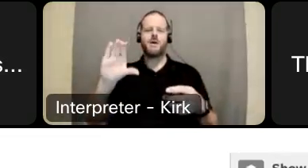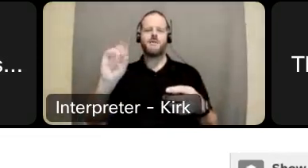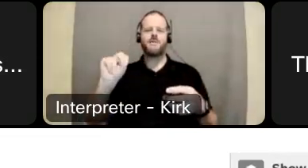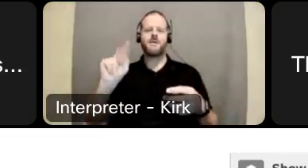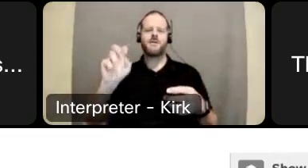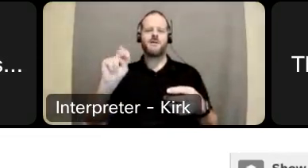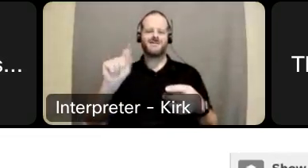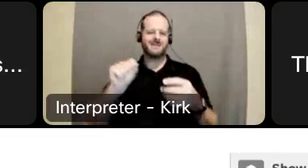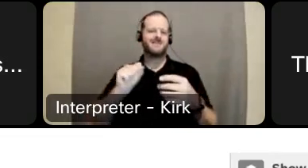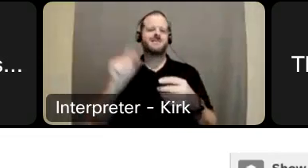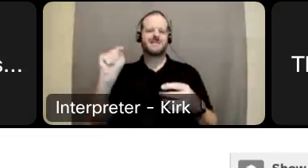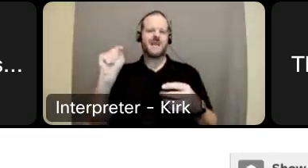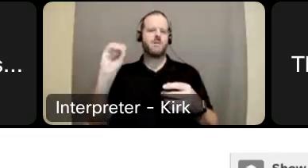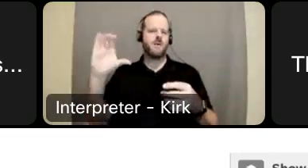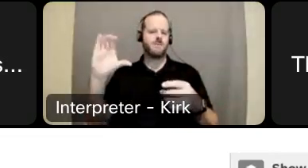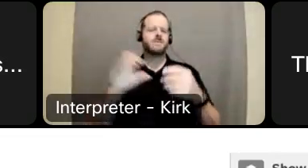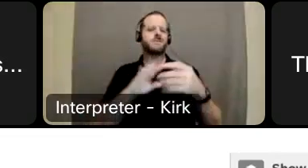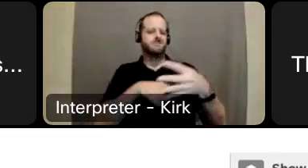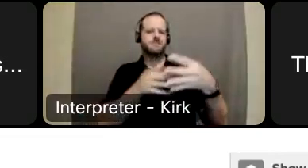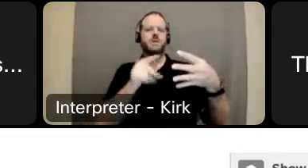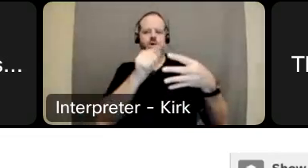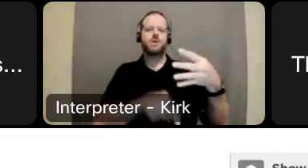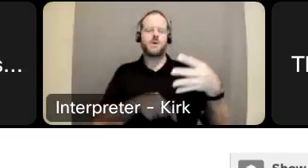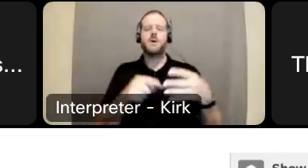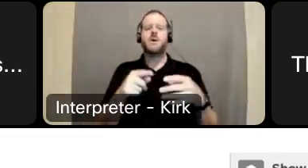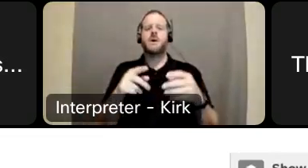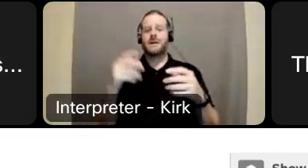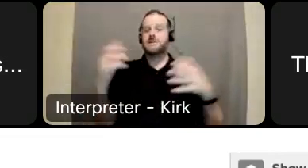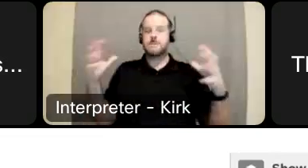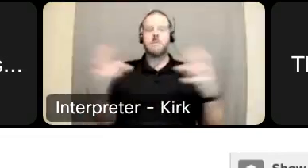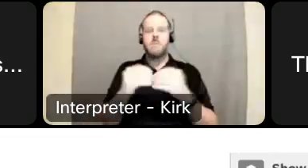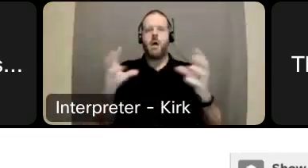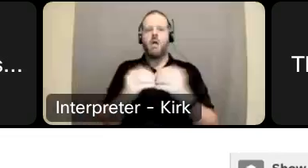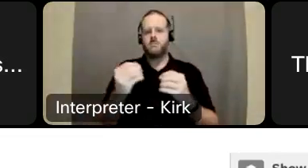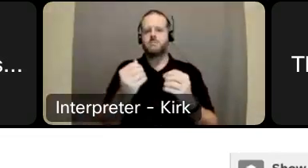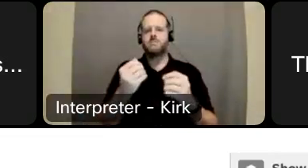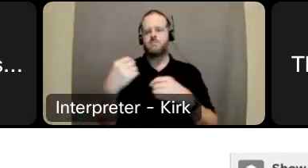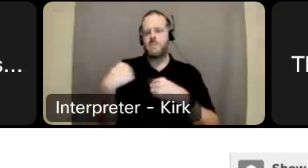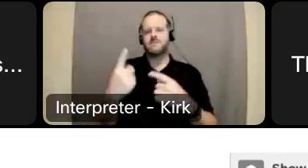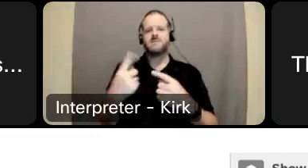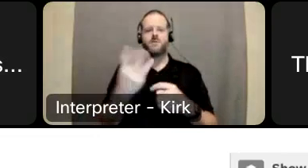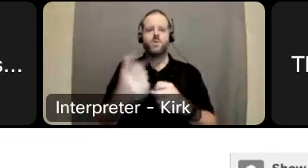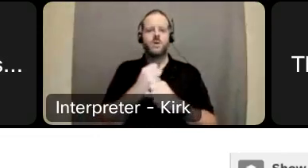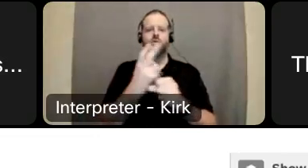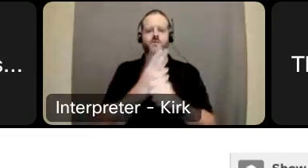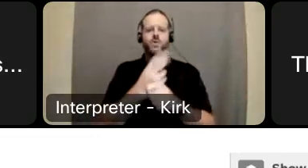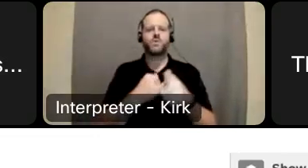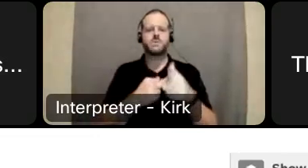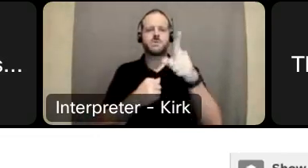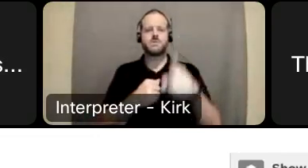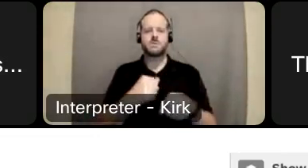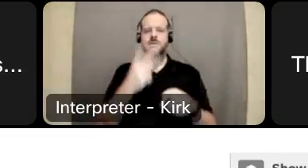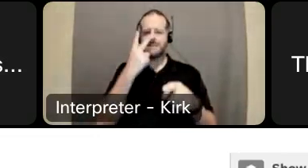section of the survey that we've created and have used for the past number of years. You also see here within